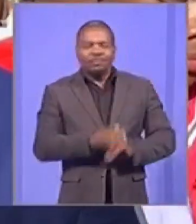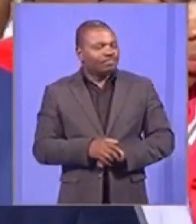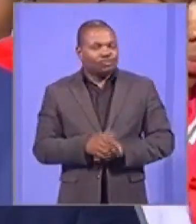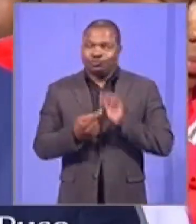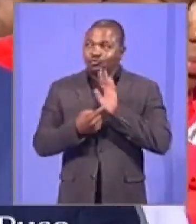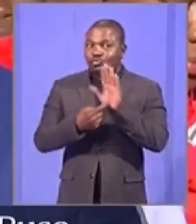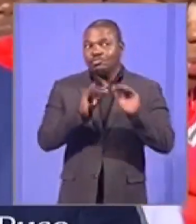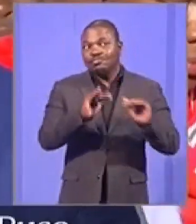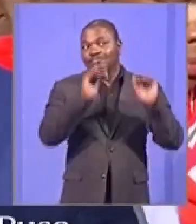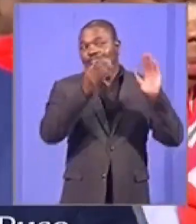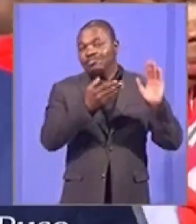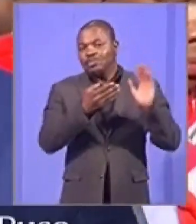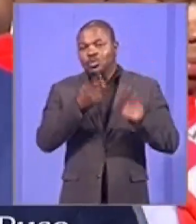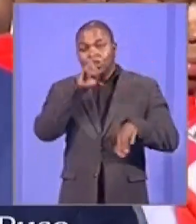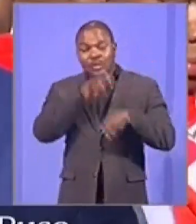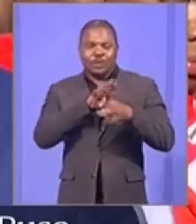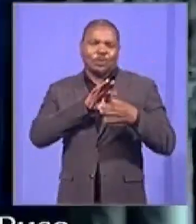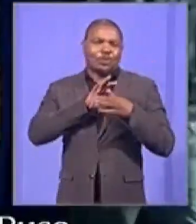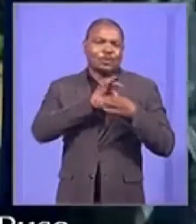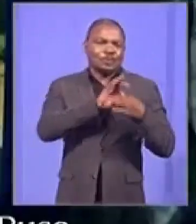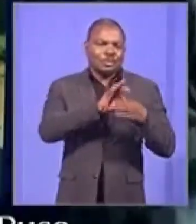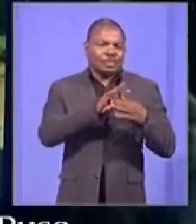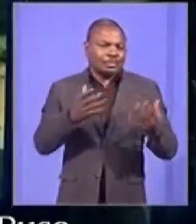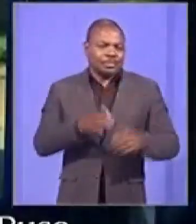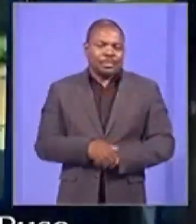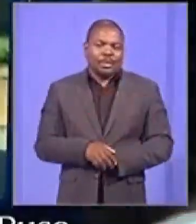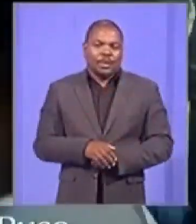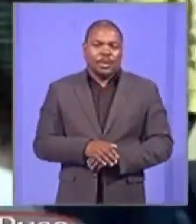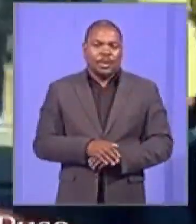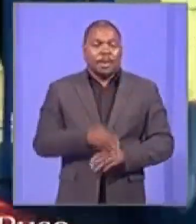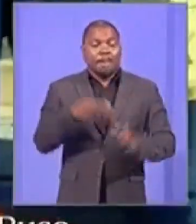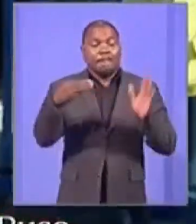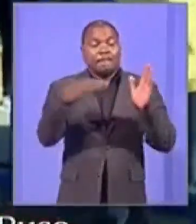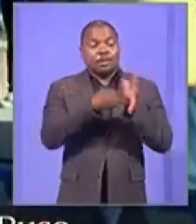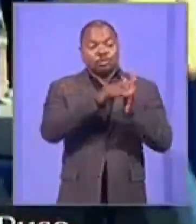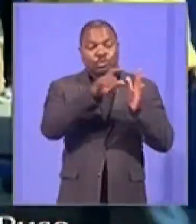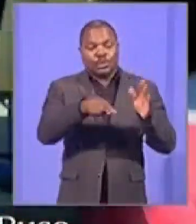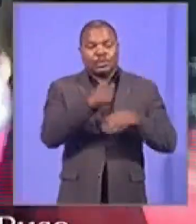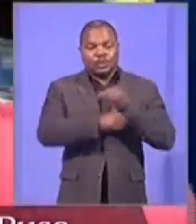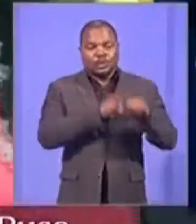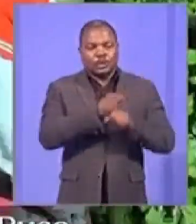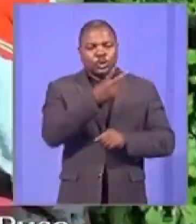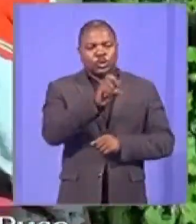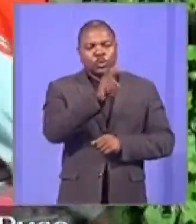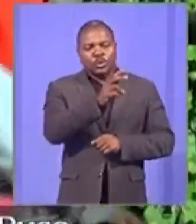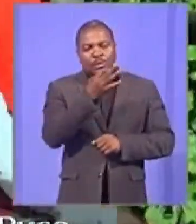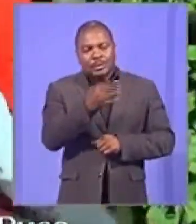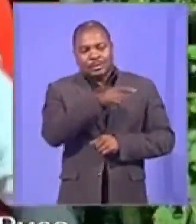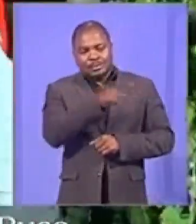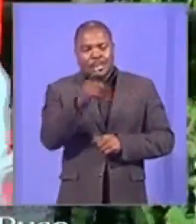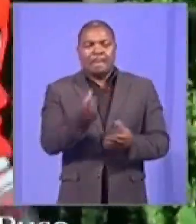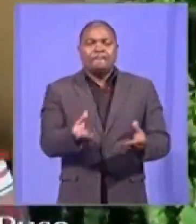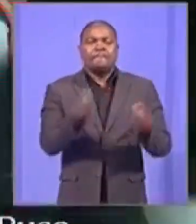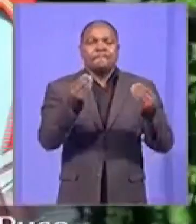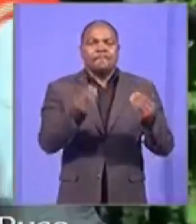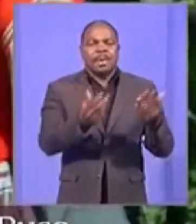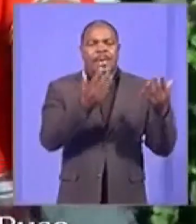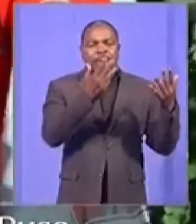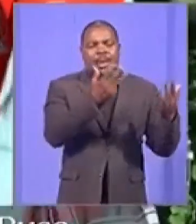I mean, you need commitment more than anything. Barutwana ba Matric ba 2023 ba fitlheletse dipersente di